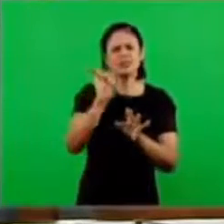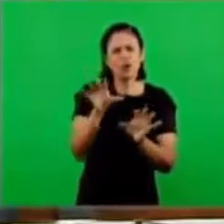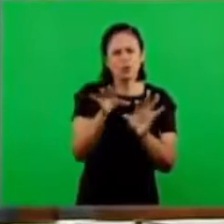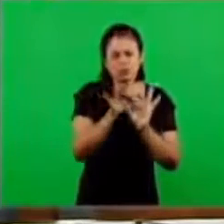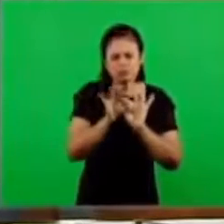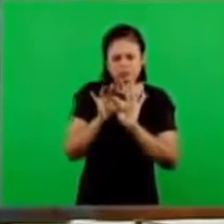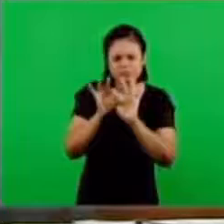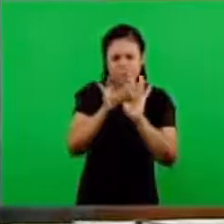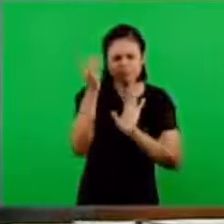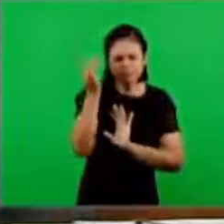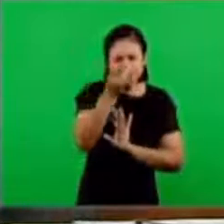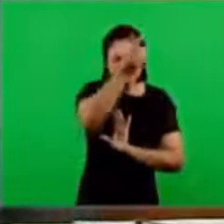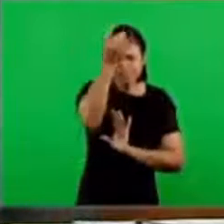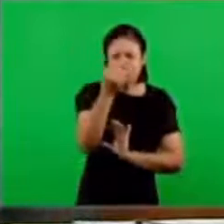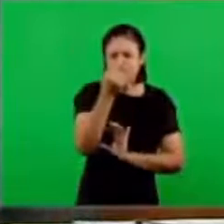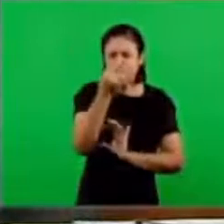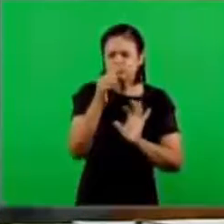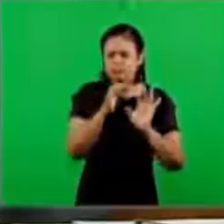manifestation.